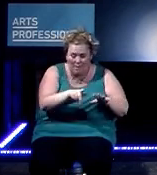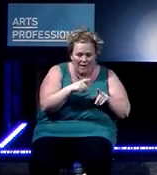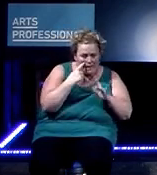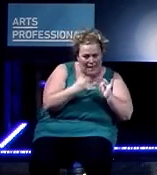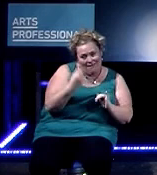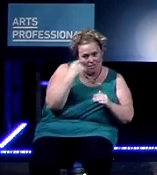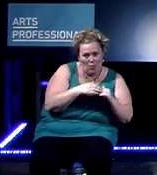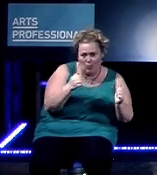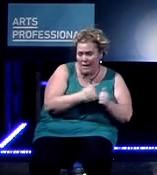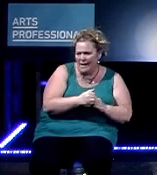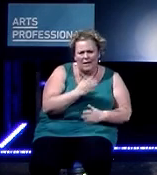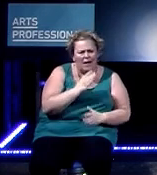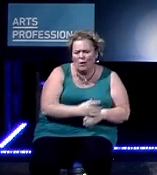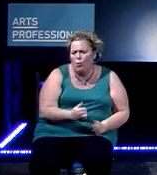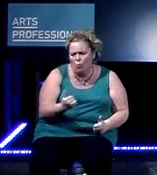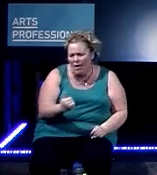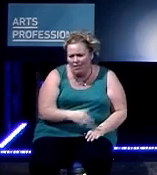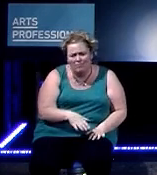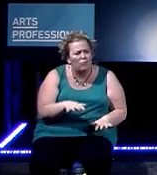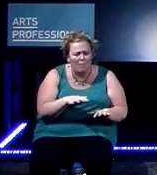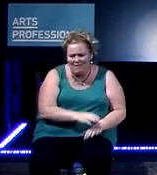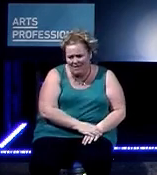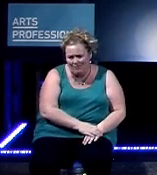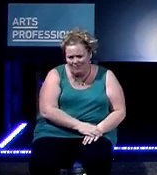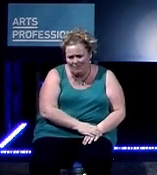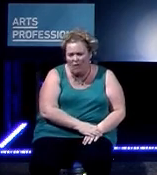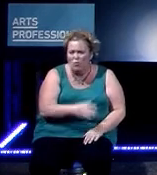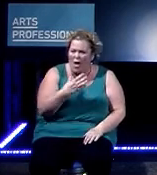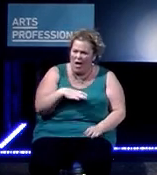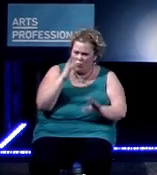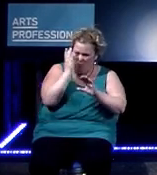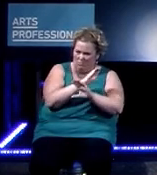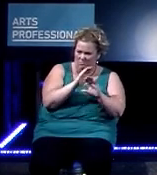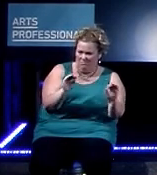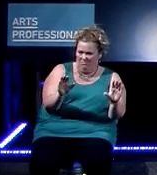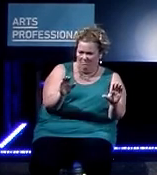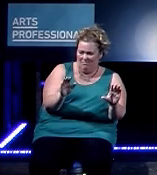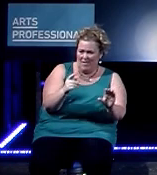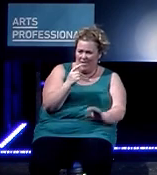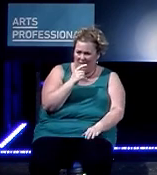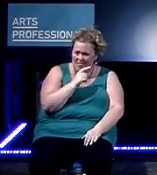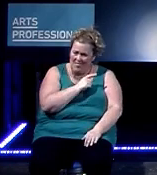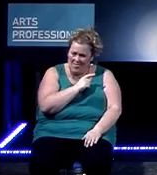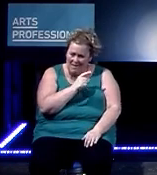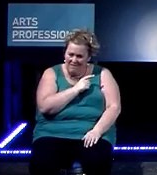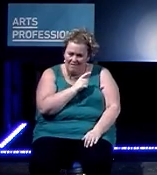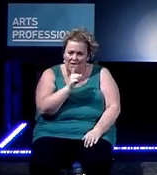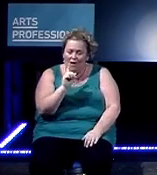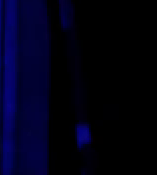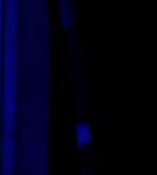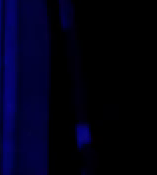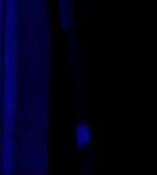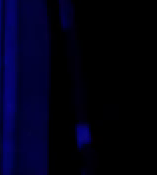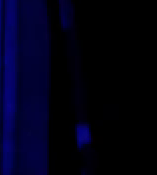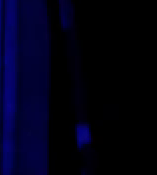up perfectly. It was really, really incredible. So the thing I want to leave you with is just that this really is about what we do with